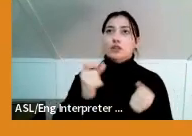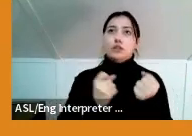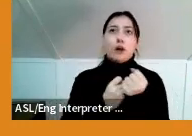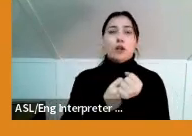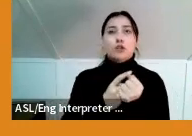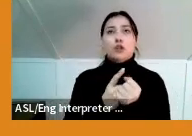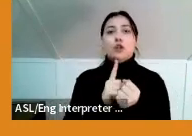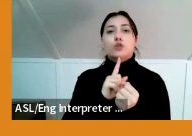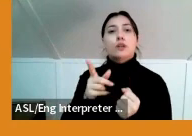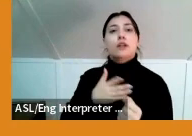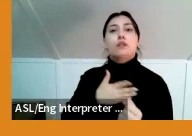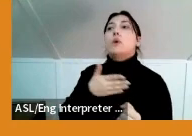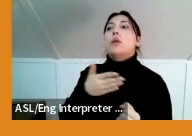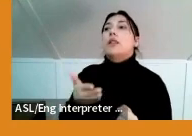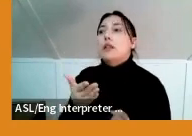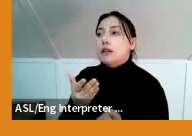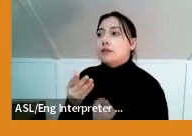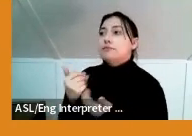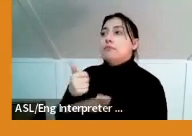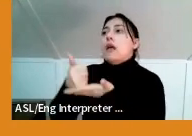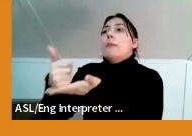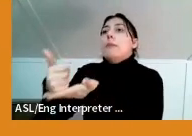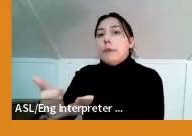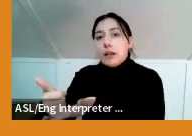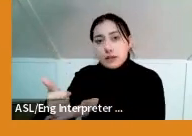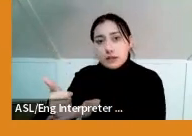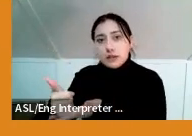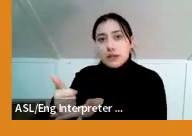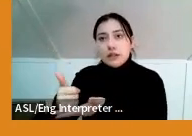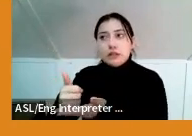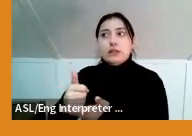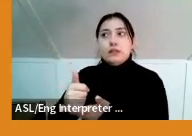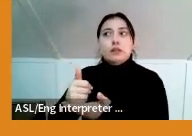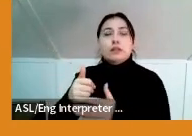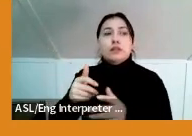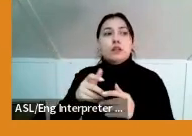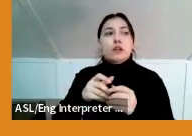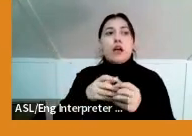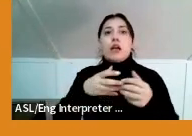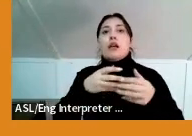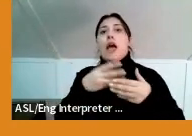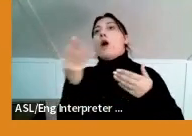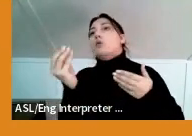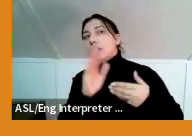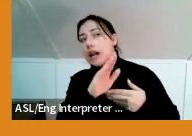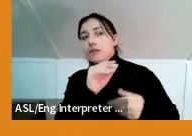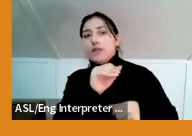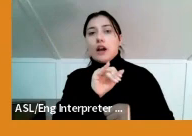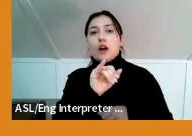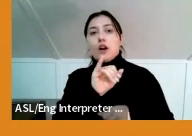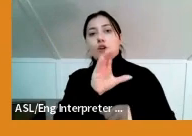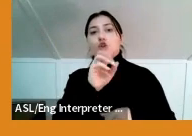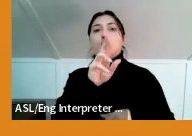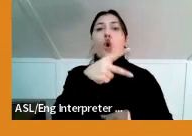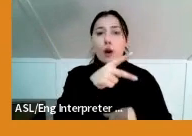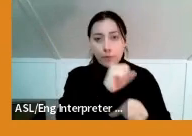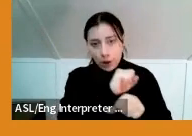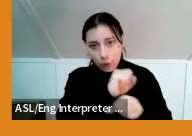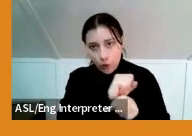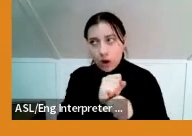extending themselves over that unincorporated organization to give them the benefit of being